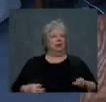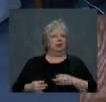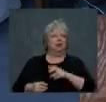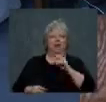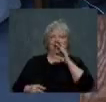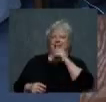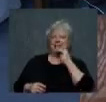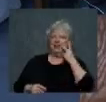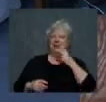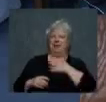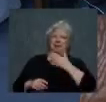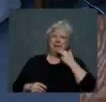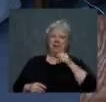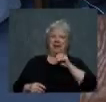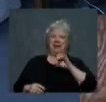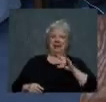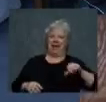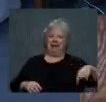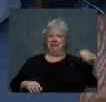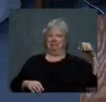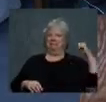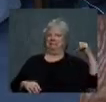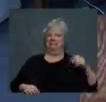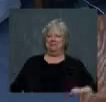best side. Yeah. Anyway,